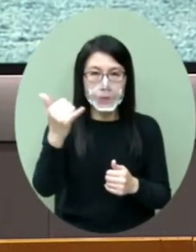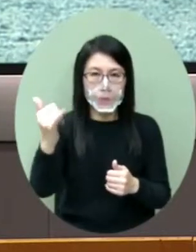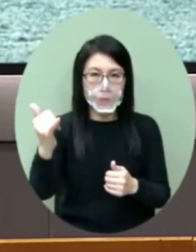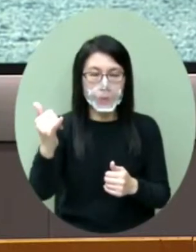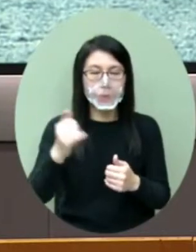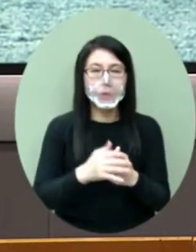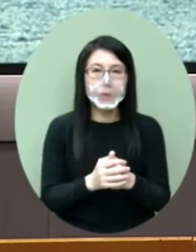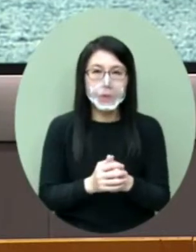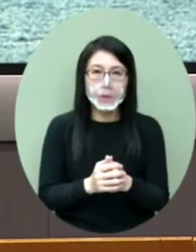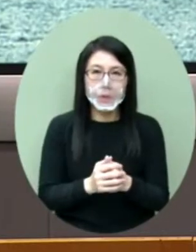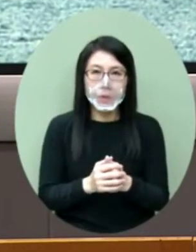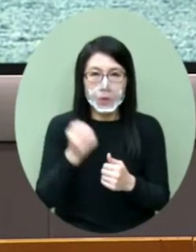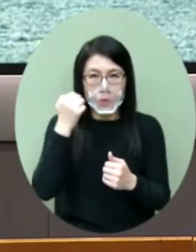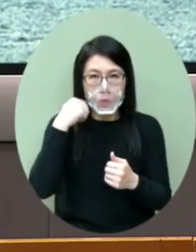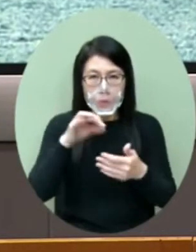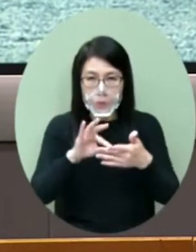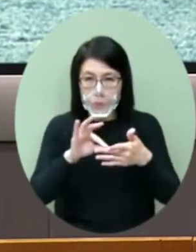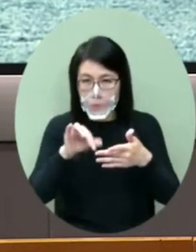affected.